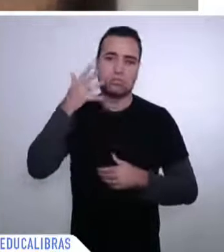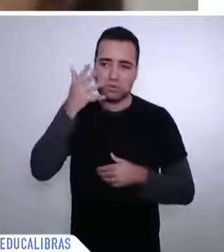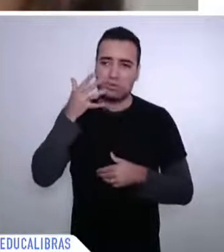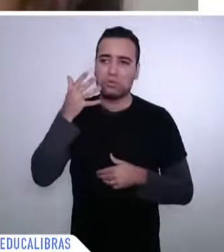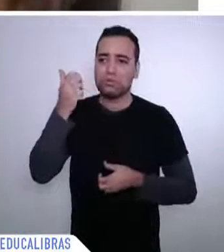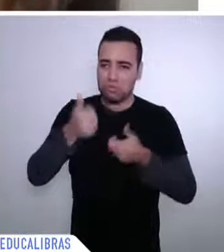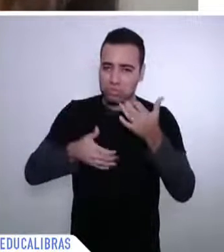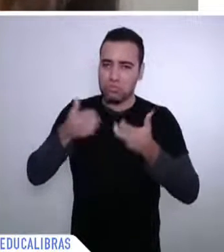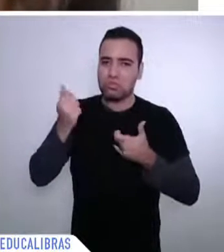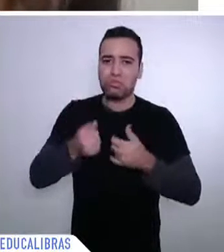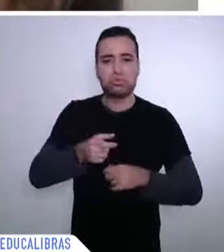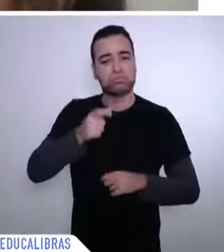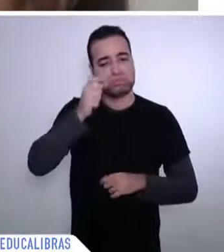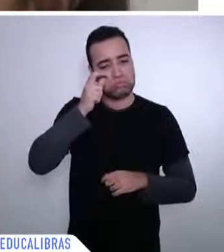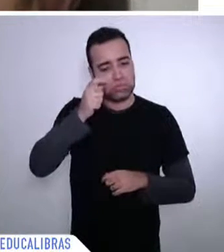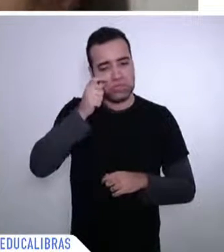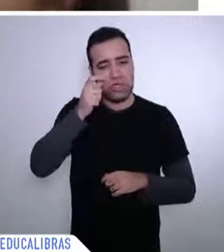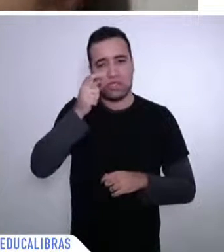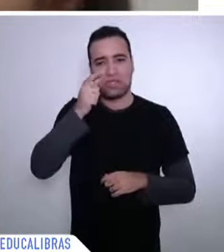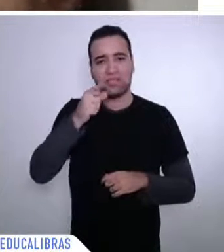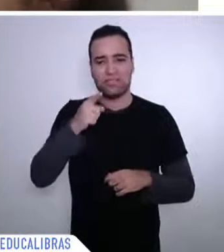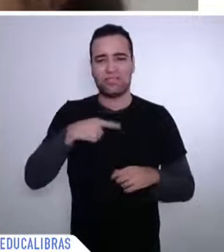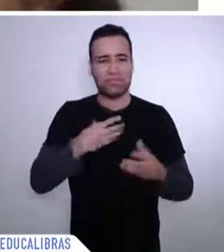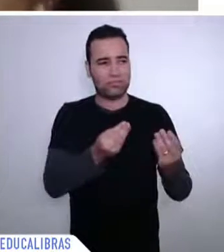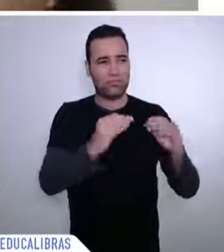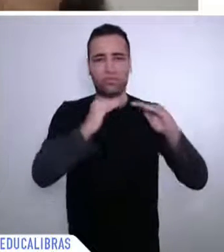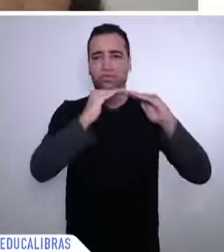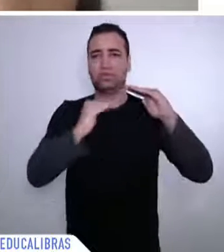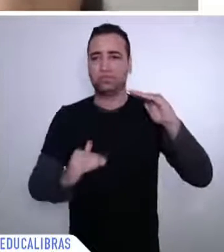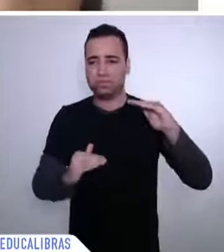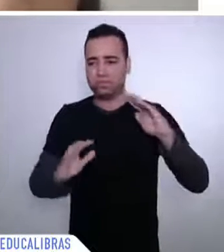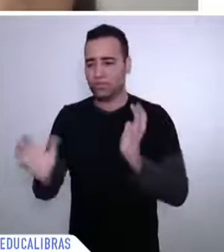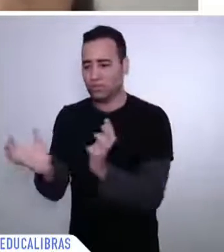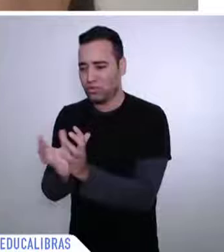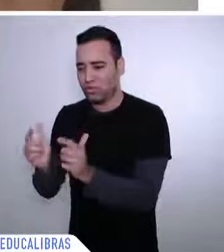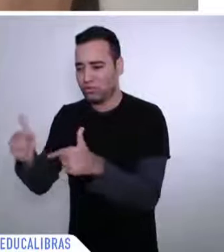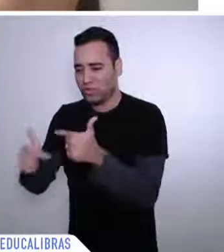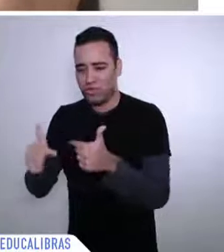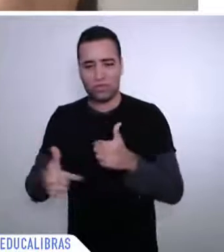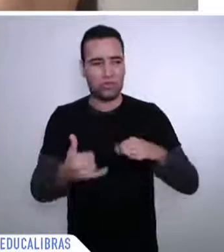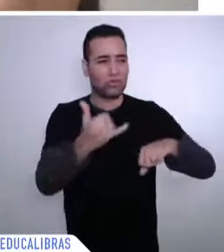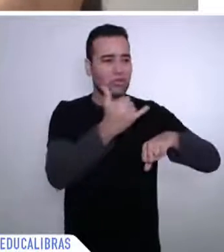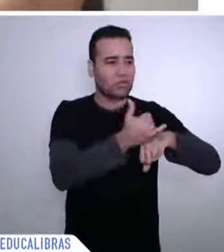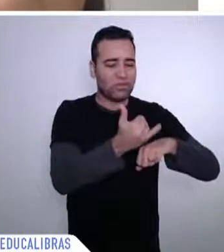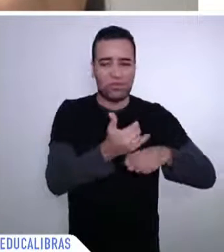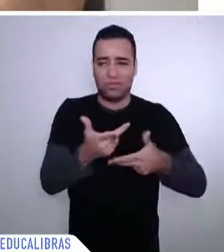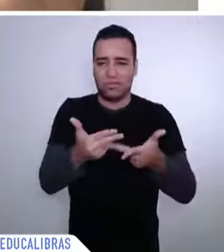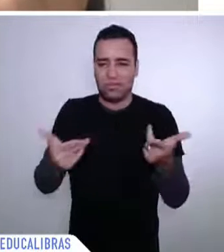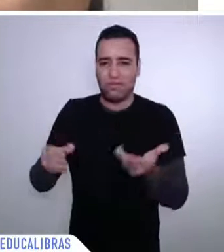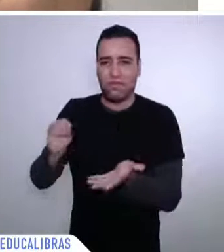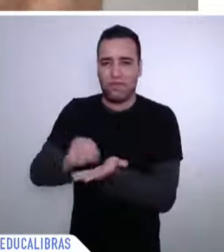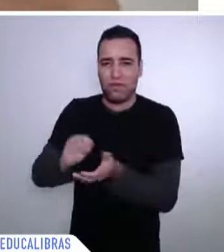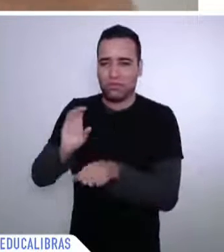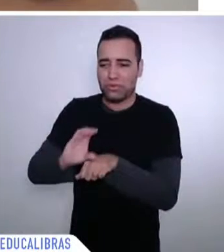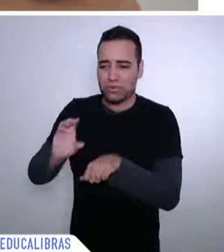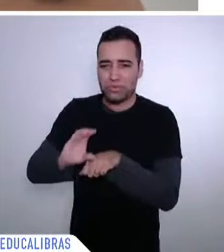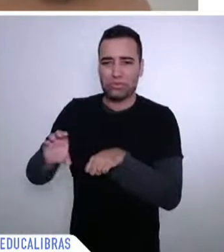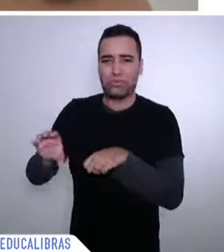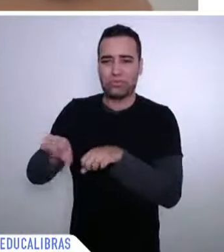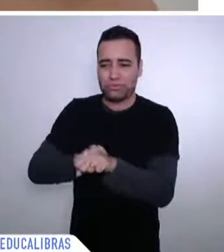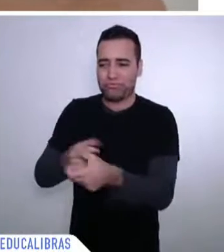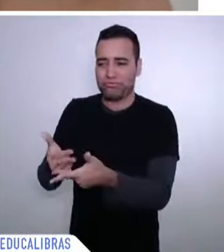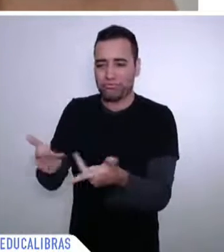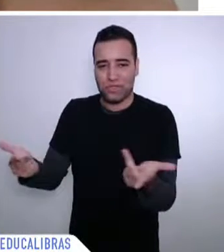low-skilled workers and the need for stronger protection in labor markets, everything. It's a very insightful